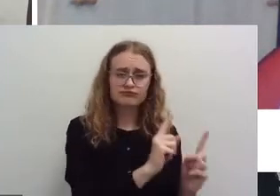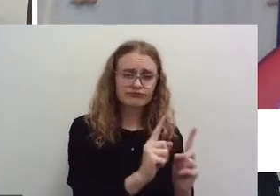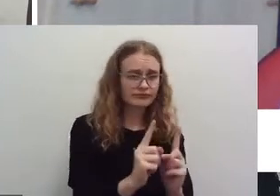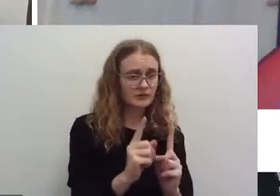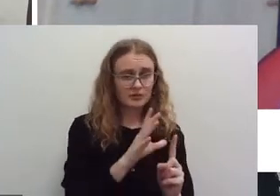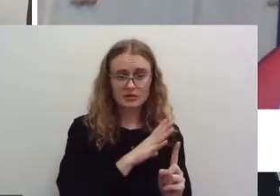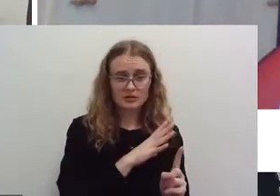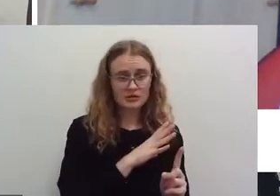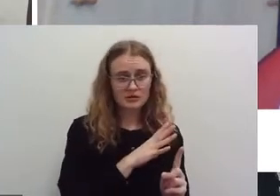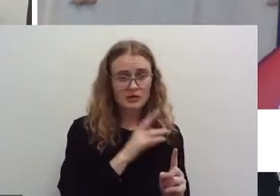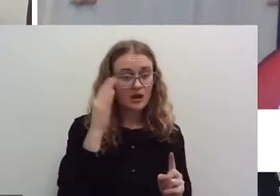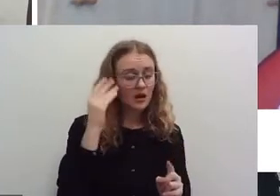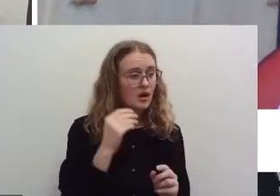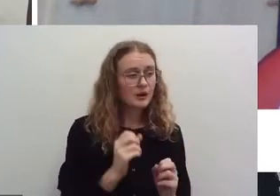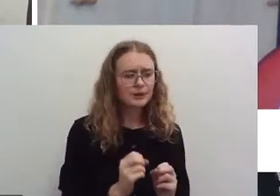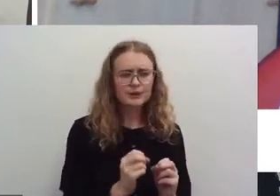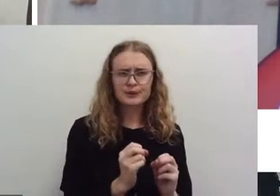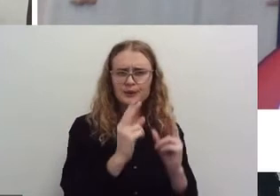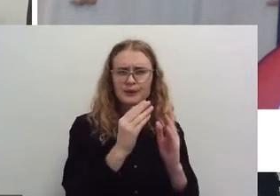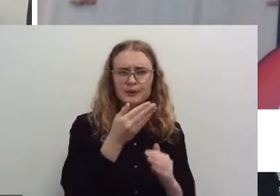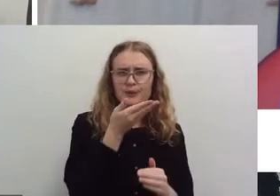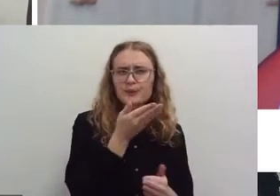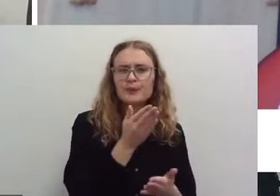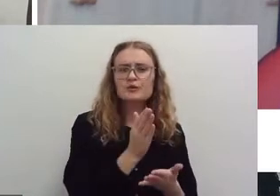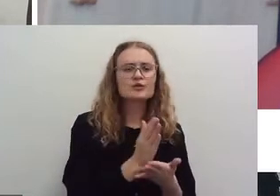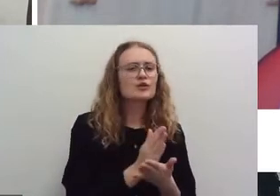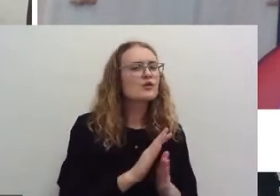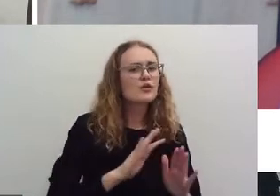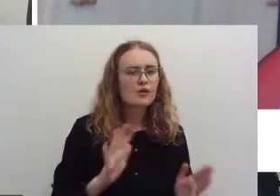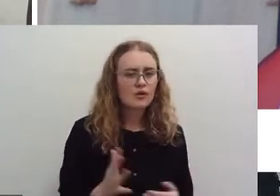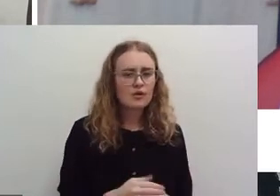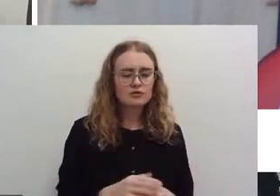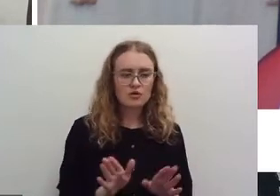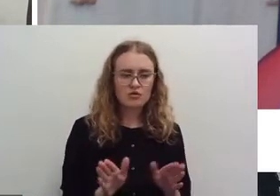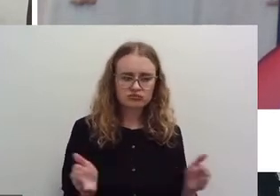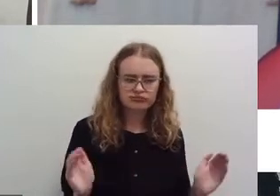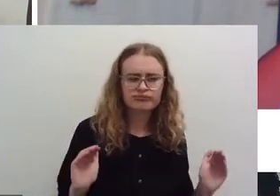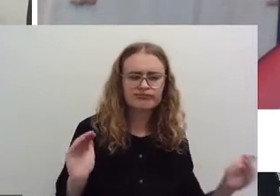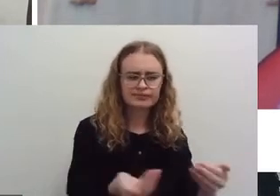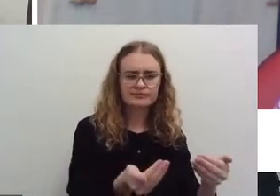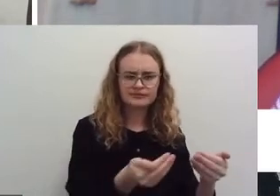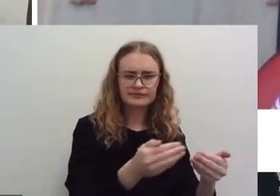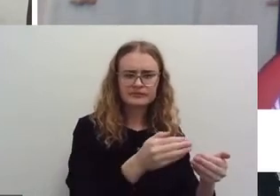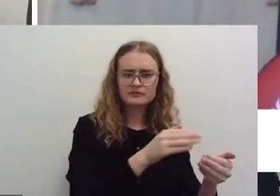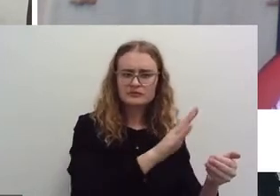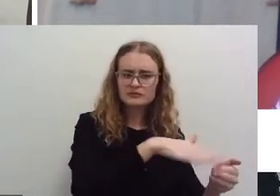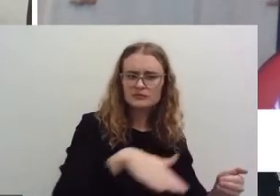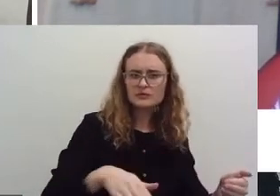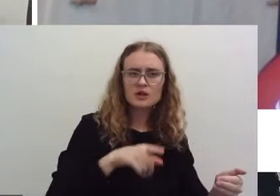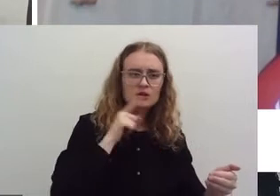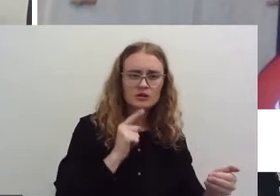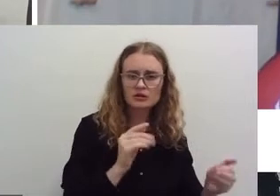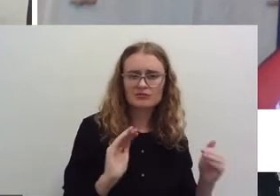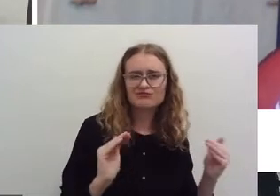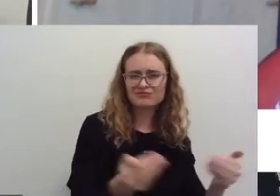pay mind to that we show them reasonable risks. We don't overprotect them. It is